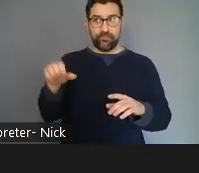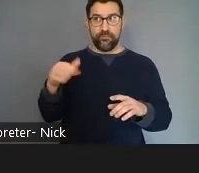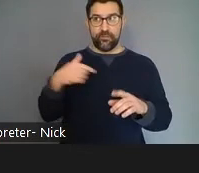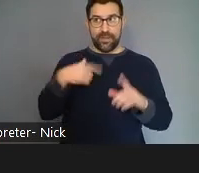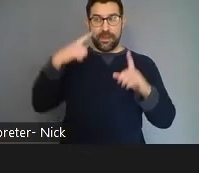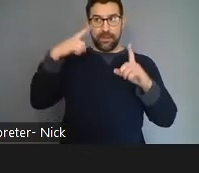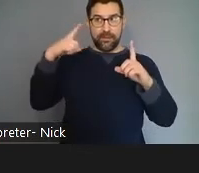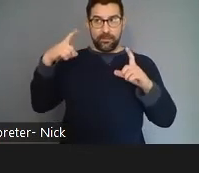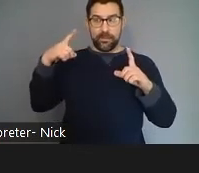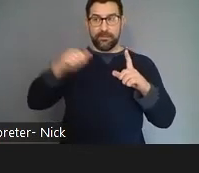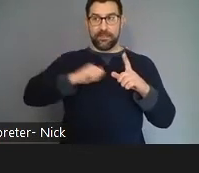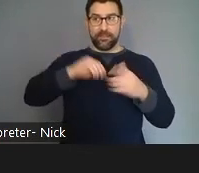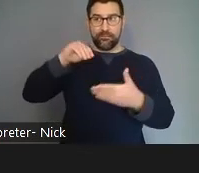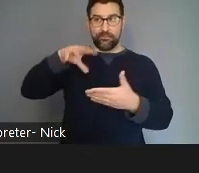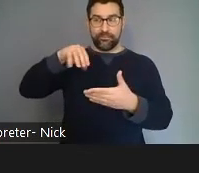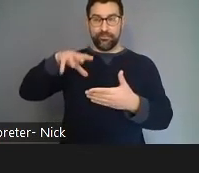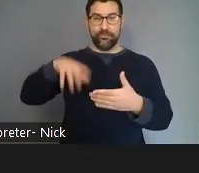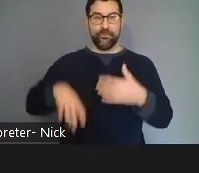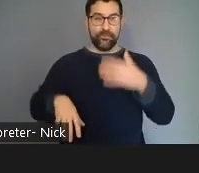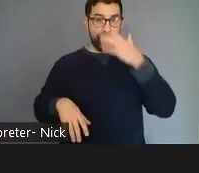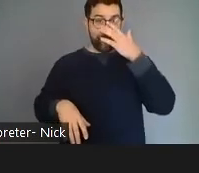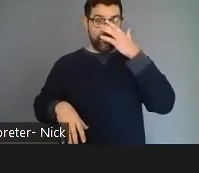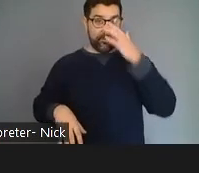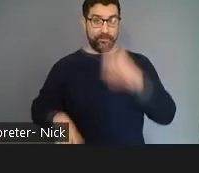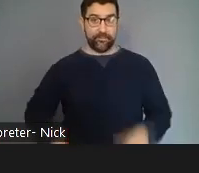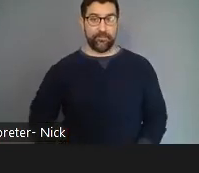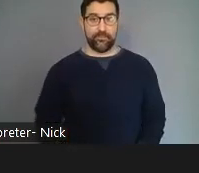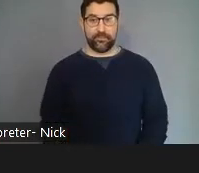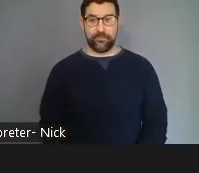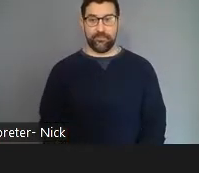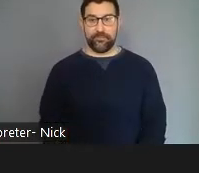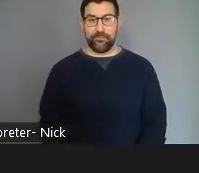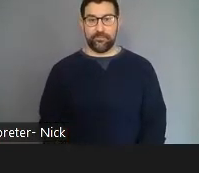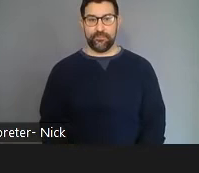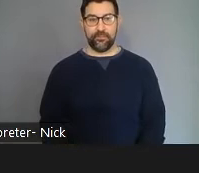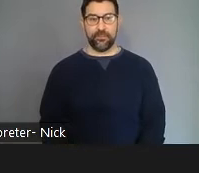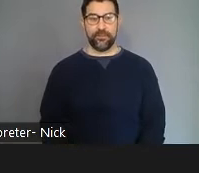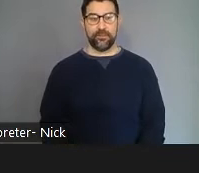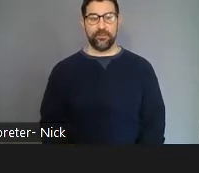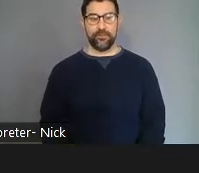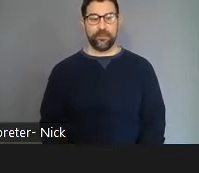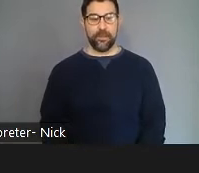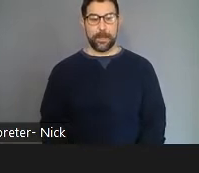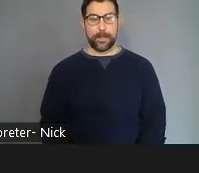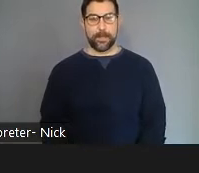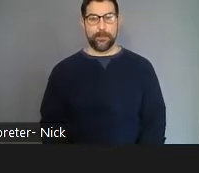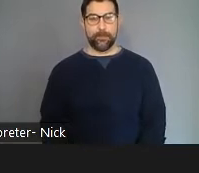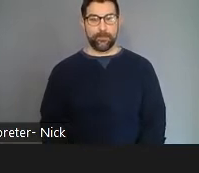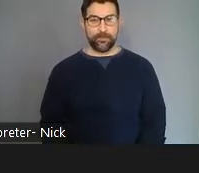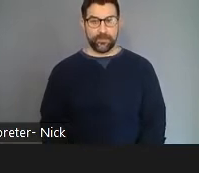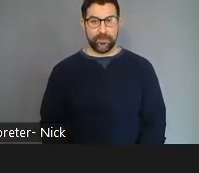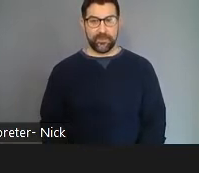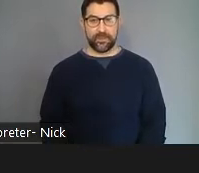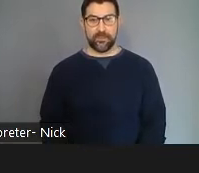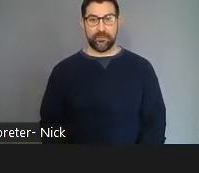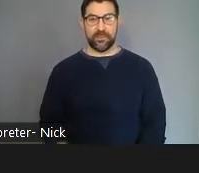picture. And so I think that honestly, being in that situation, and just from